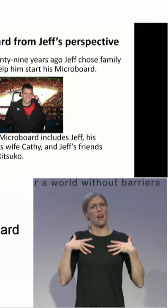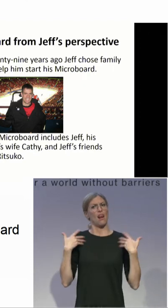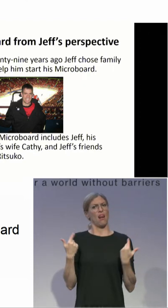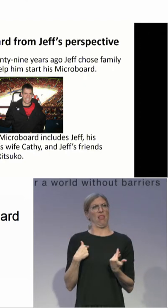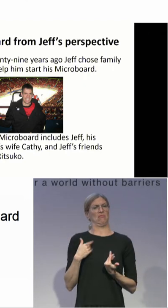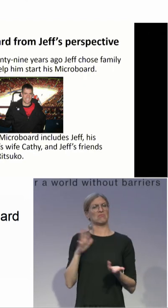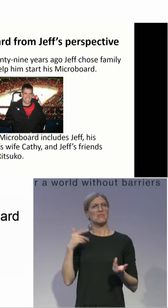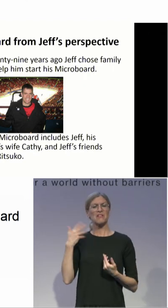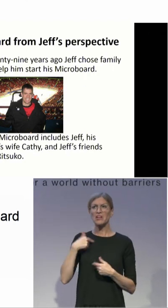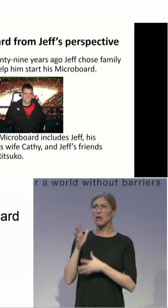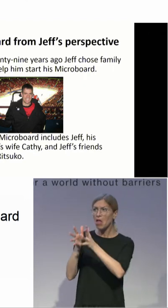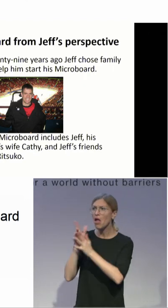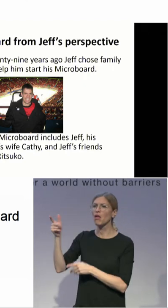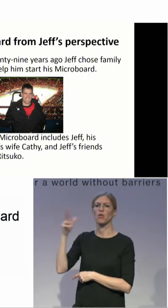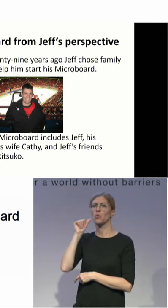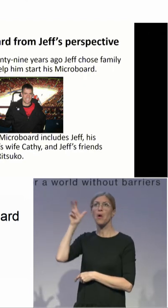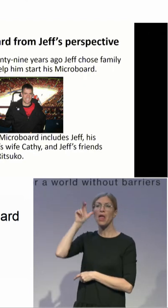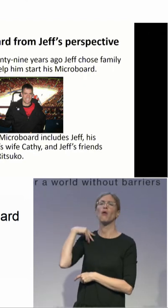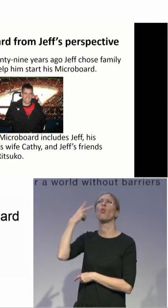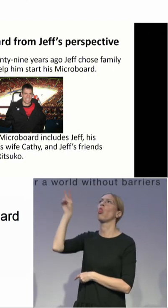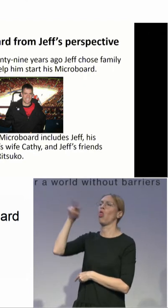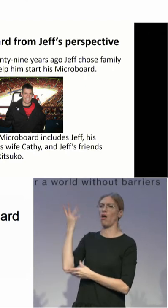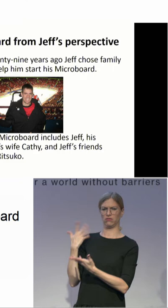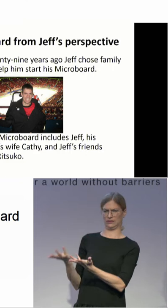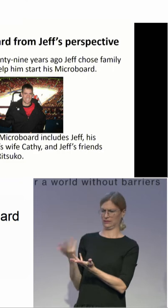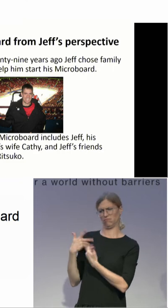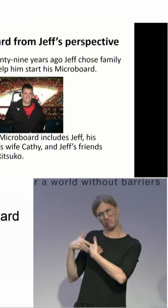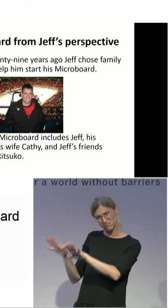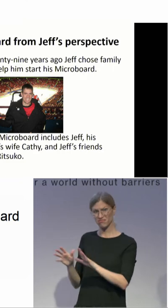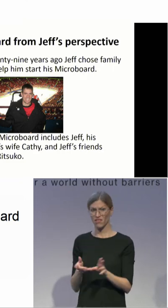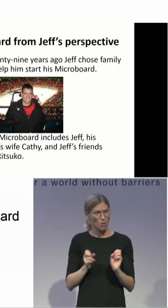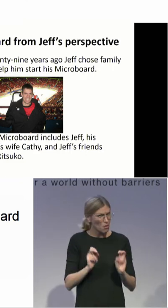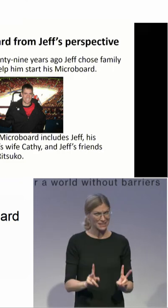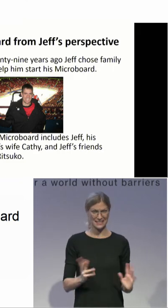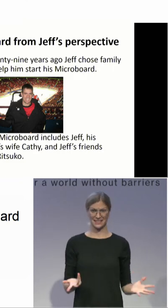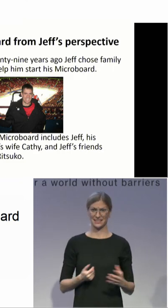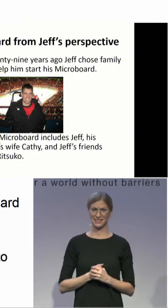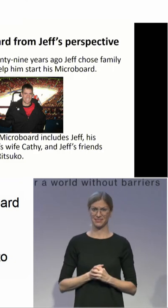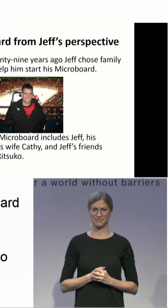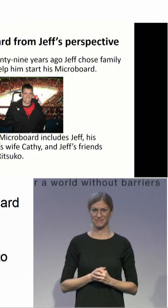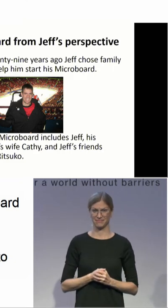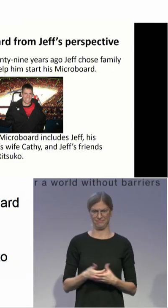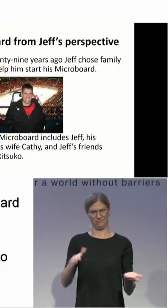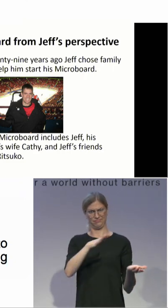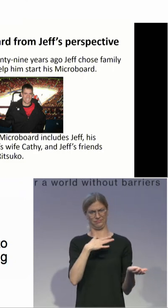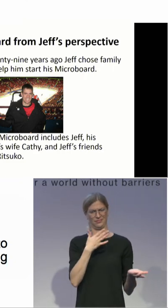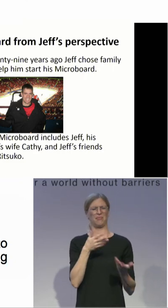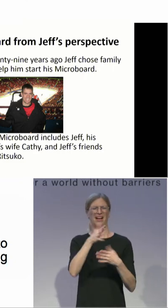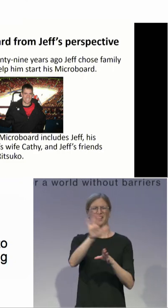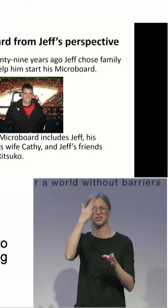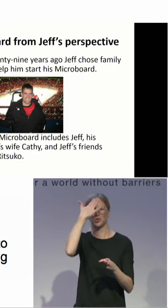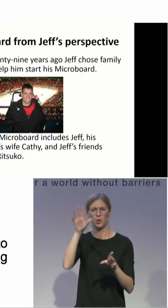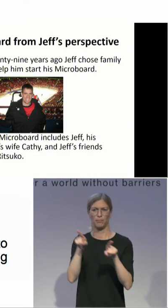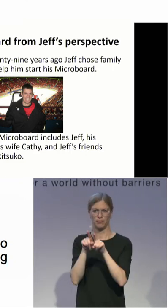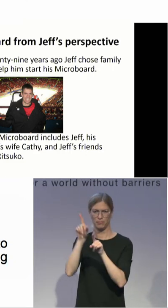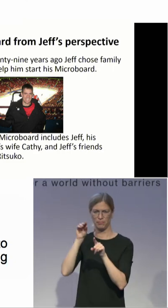person's still on his board. Actually, he doesn't mind if I tell you. I'm not sure if his brother would want to know, but nobody knows his brother here, right? So it was actually his brother, and he felt that